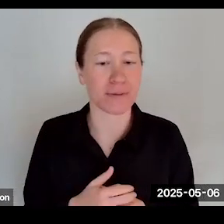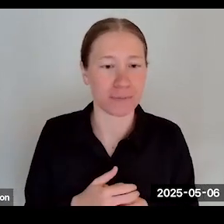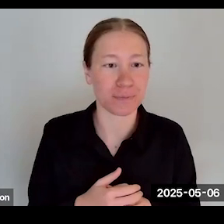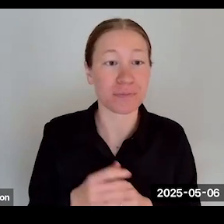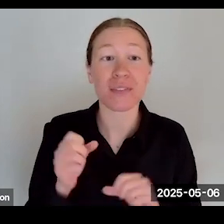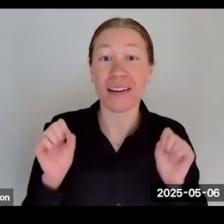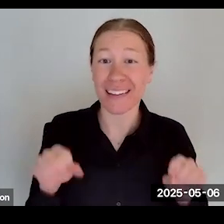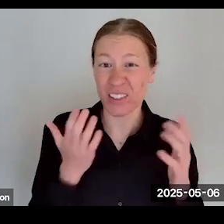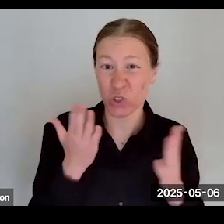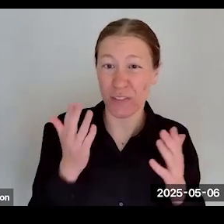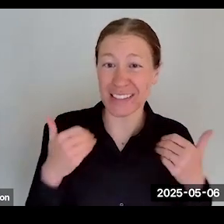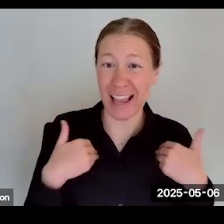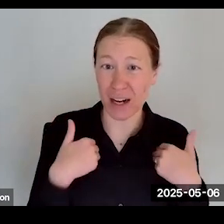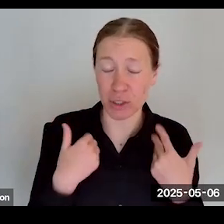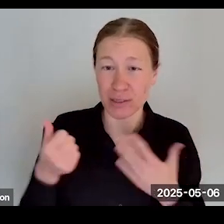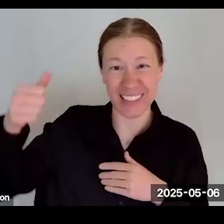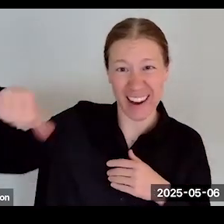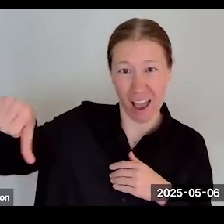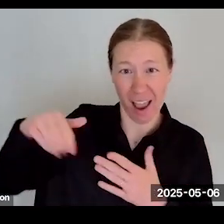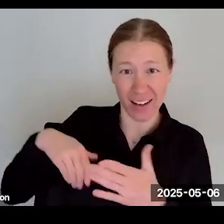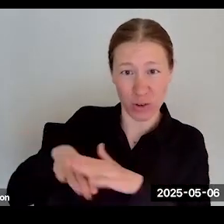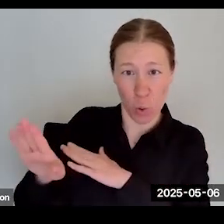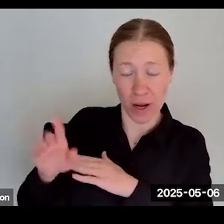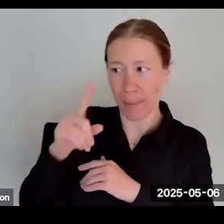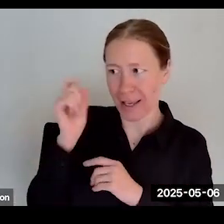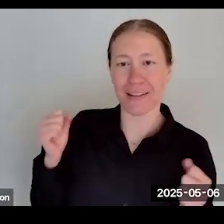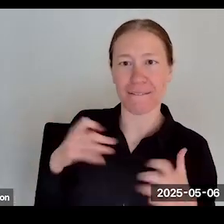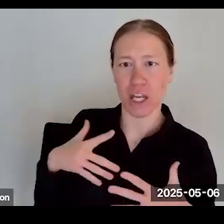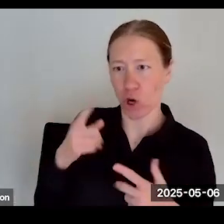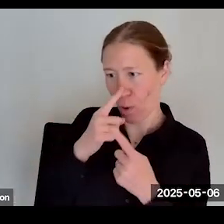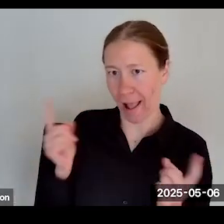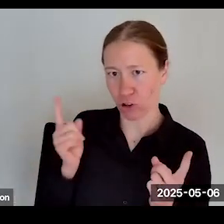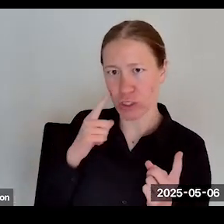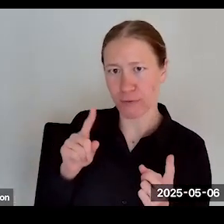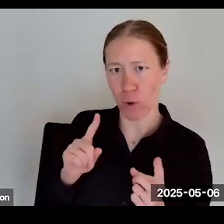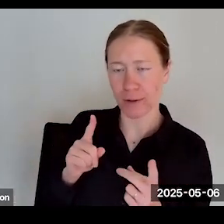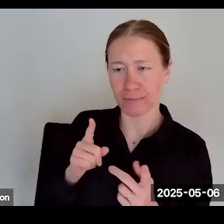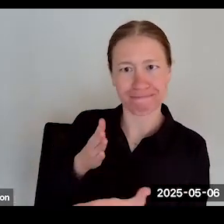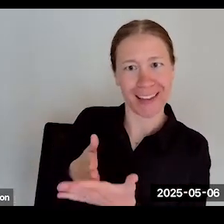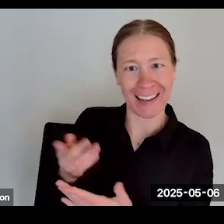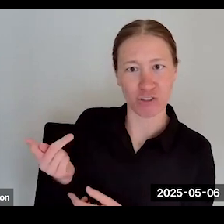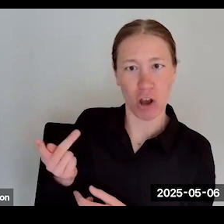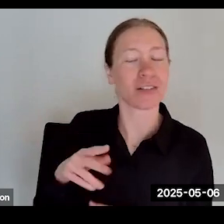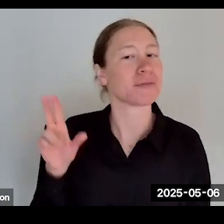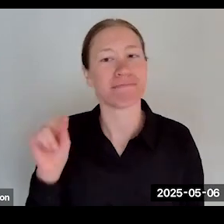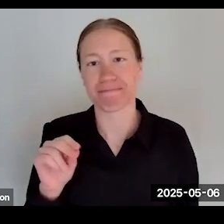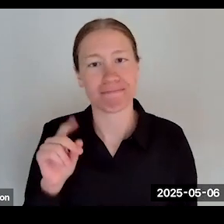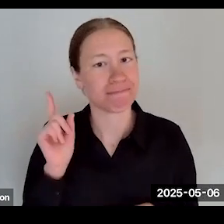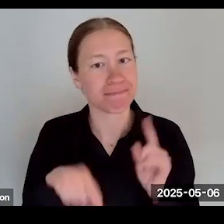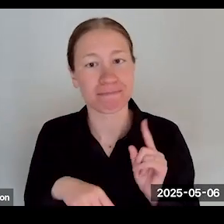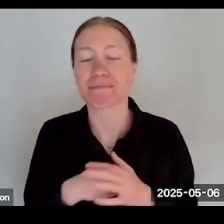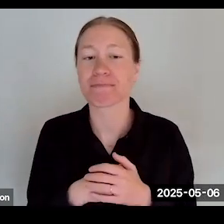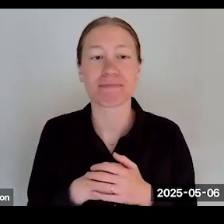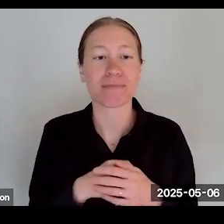Can service animals be denied entry because of fear or allergies to dogs? No. Neither of